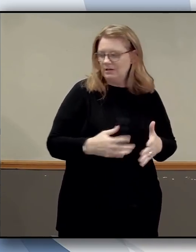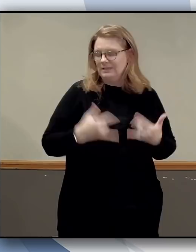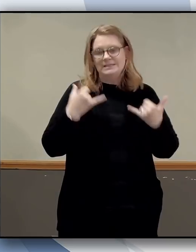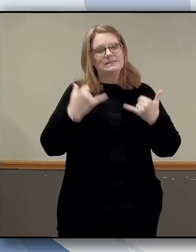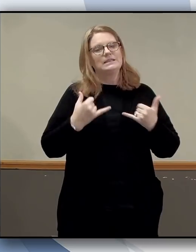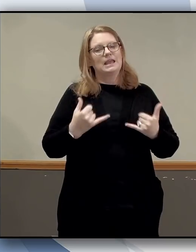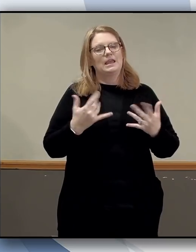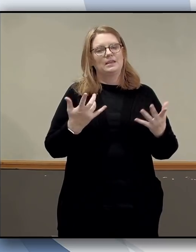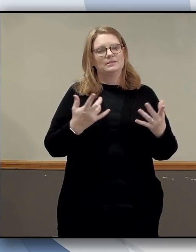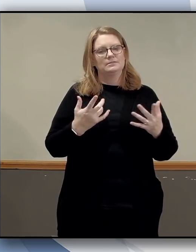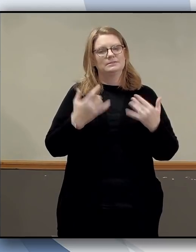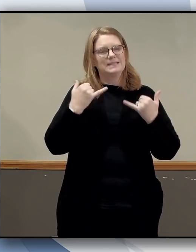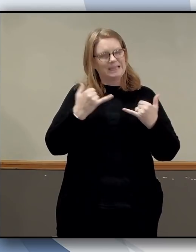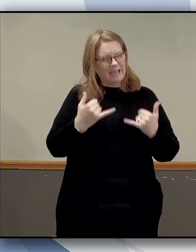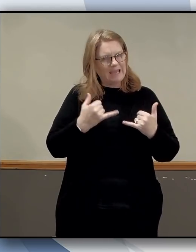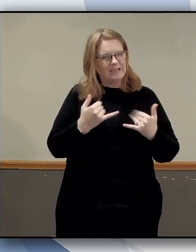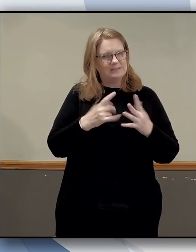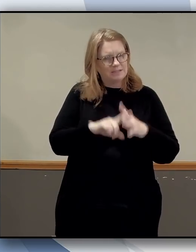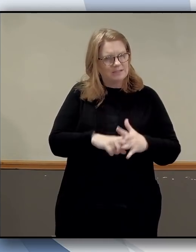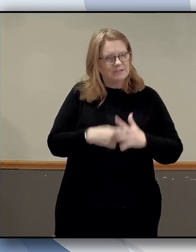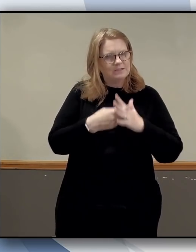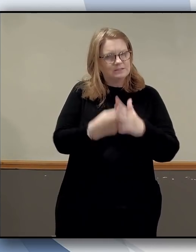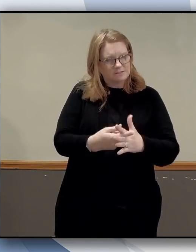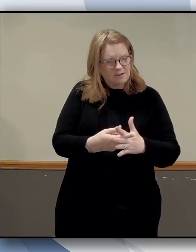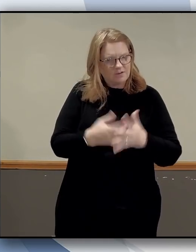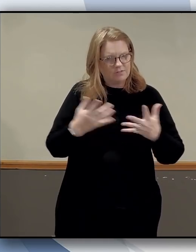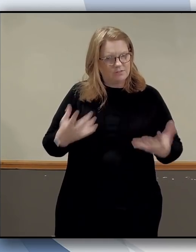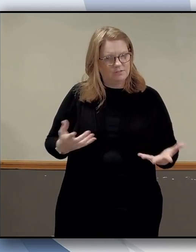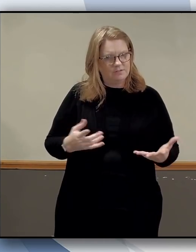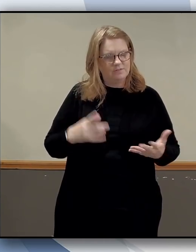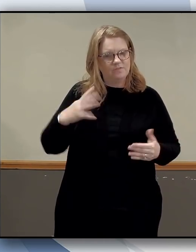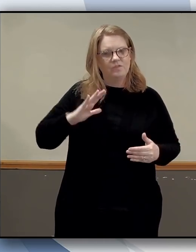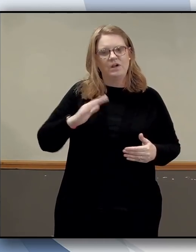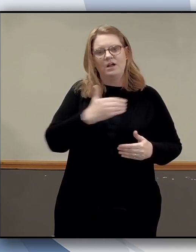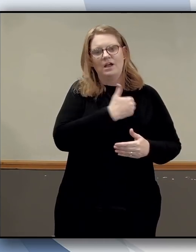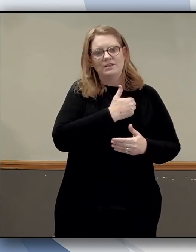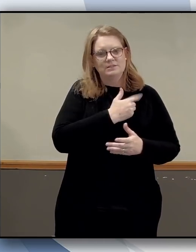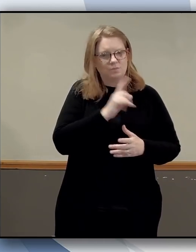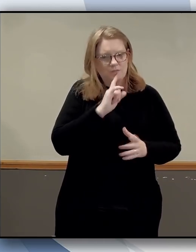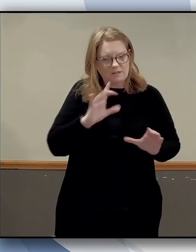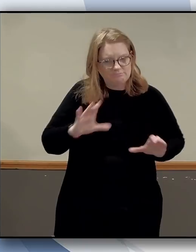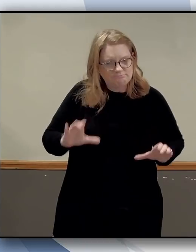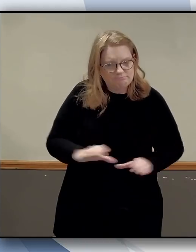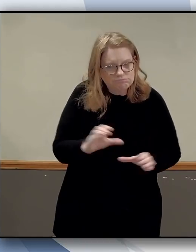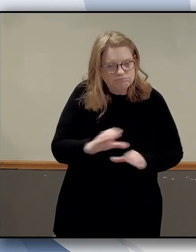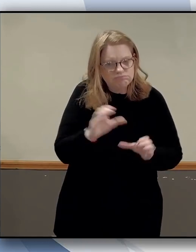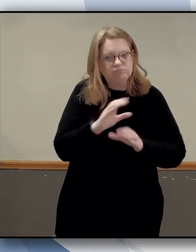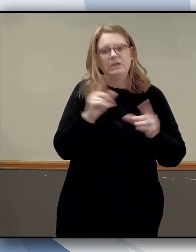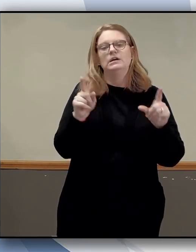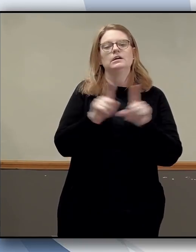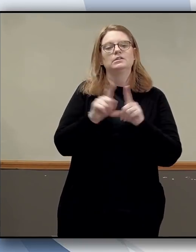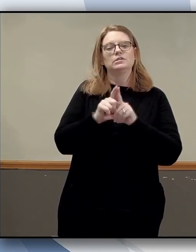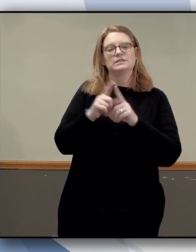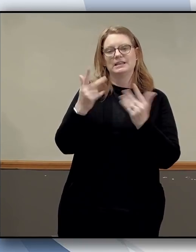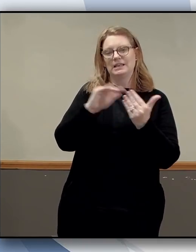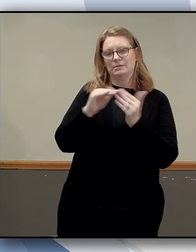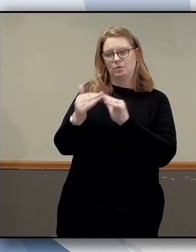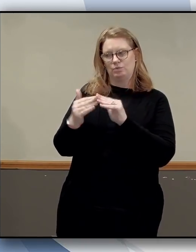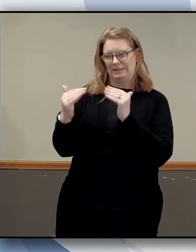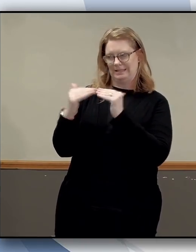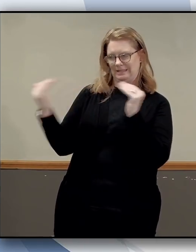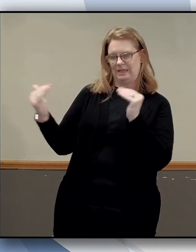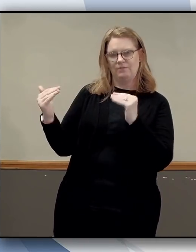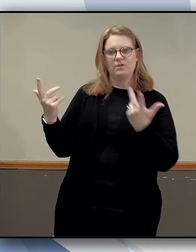is an invitation. It's an invitation for us to take action as individuals and as a community level. It's an invitation